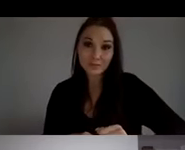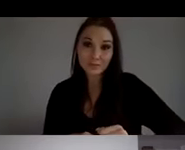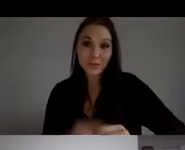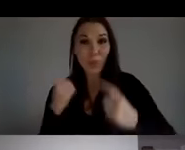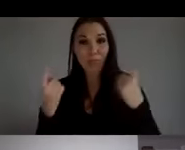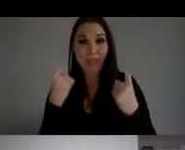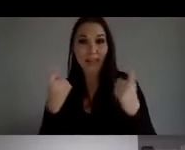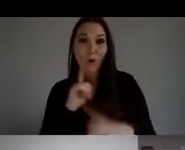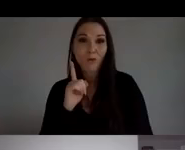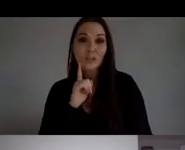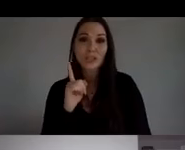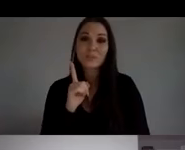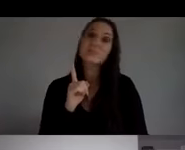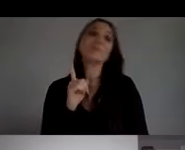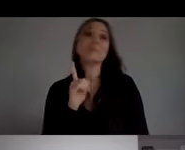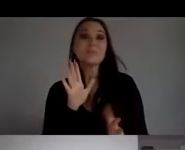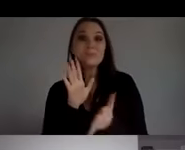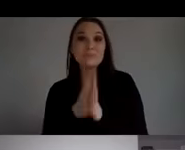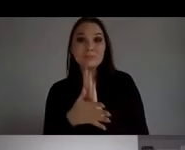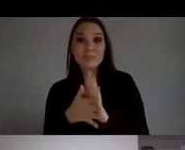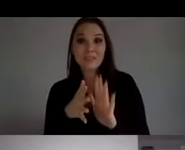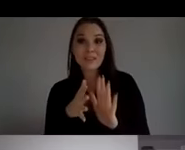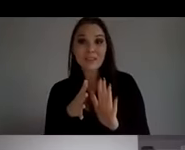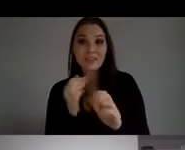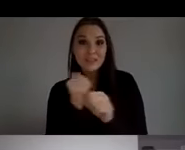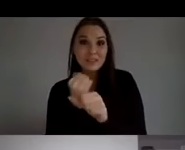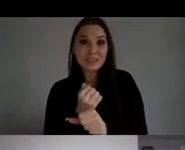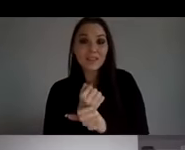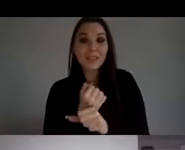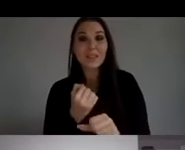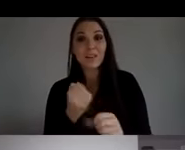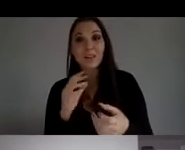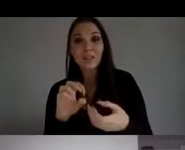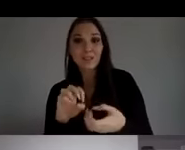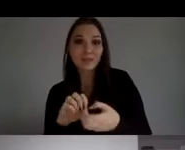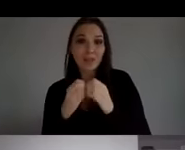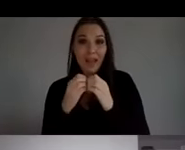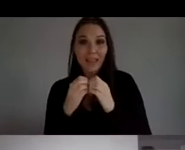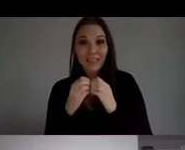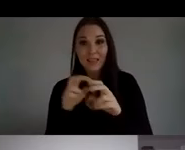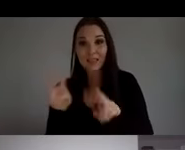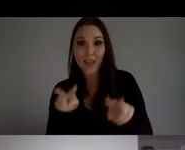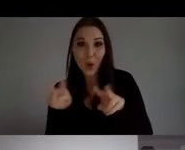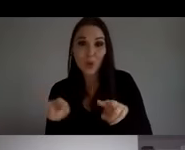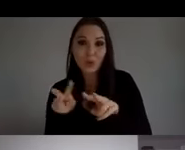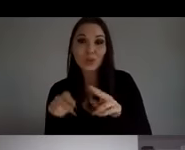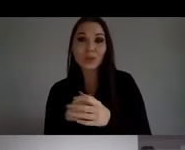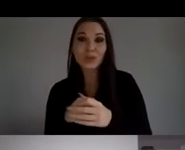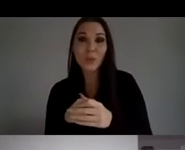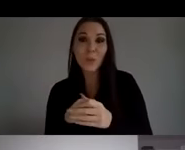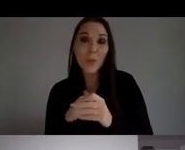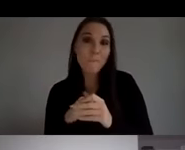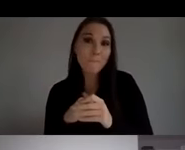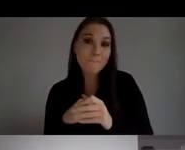about deepfakes, so where you can create fake videos of people. And I wanted to talk about